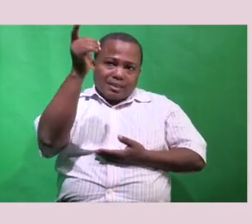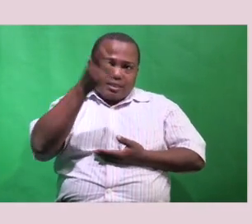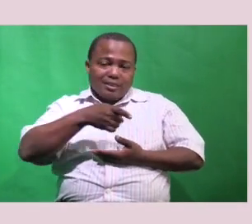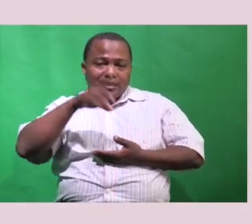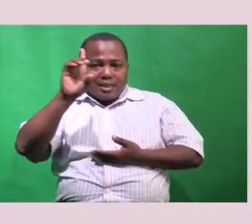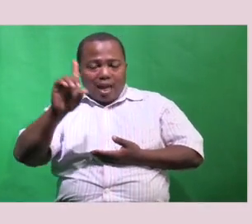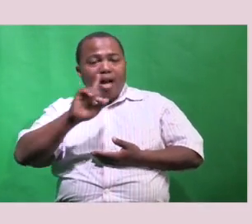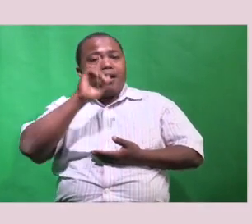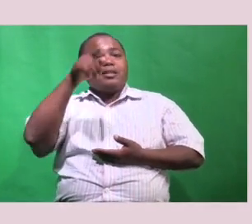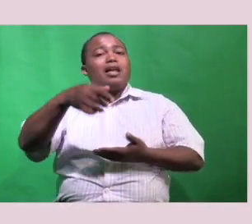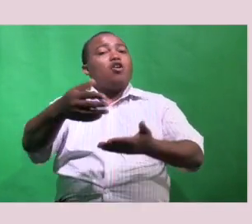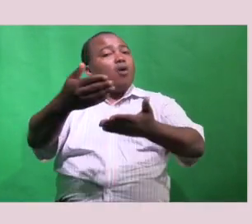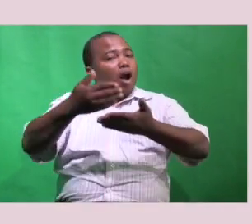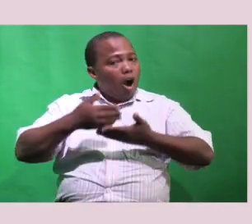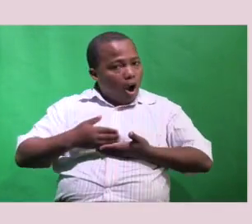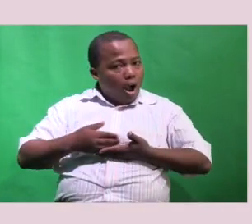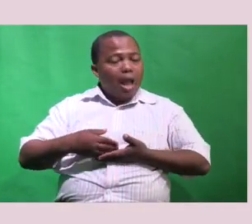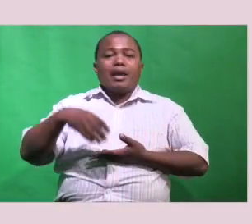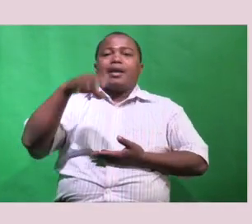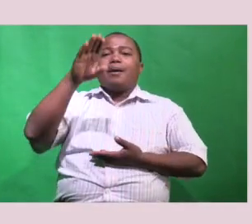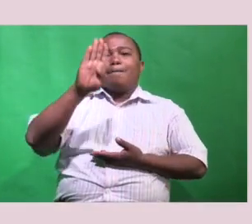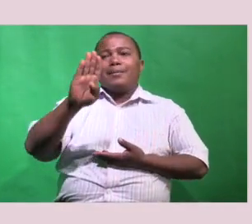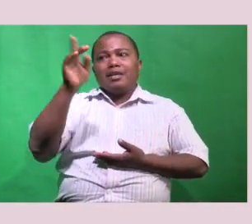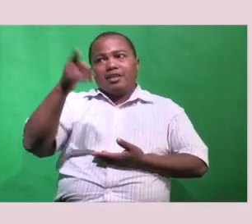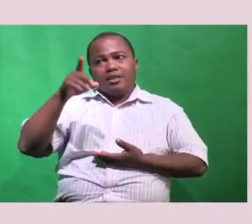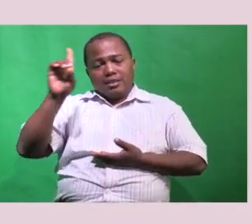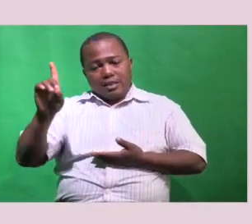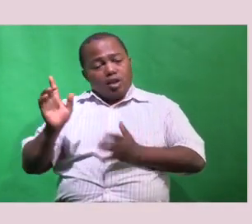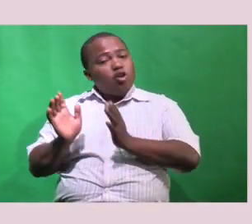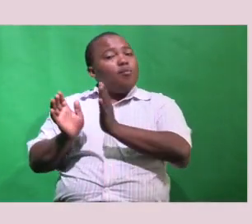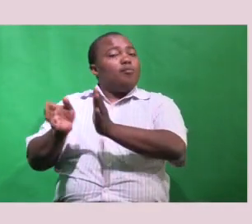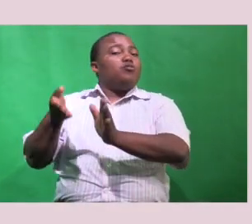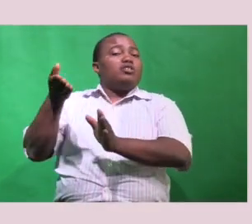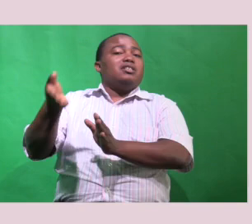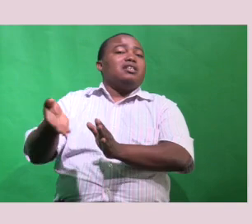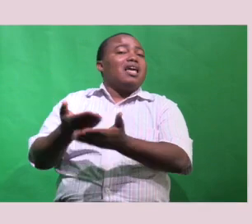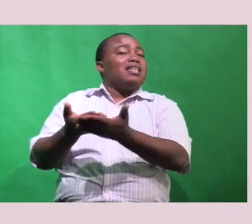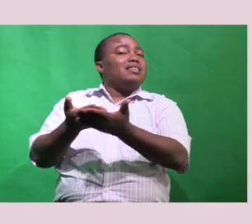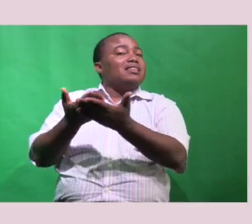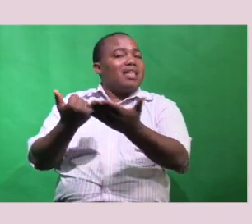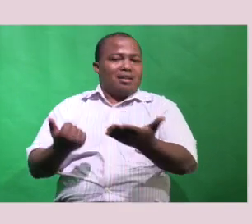that owing BD. You put here that